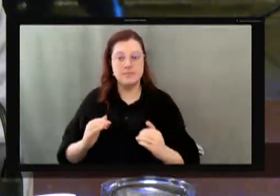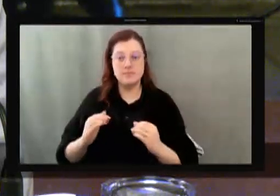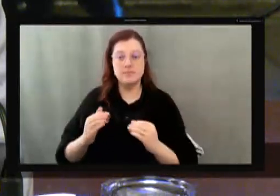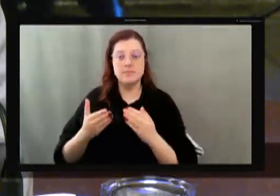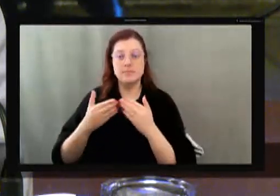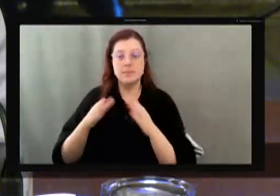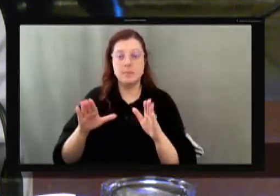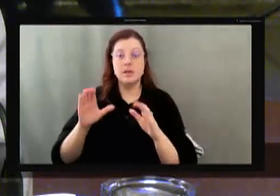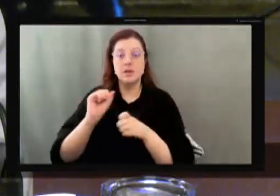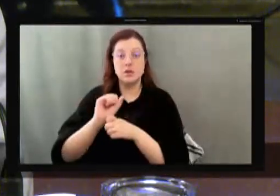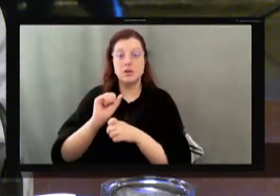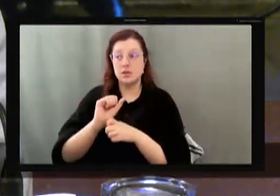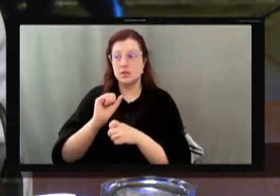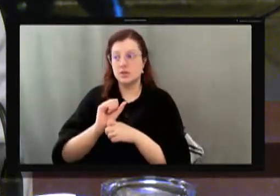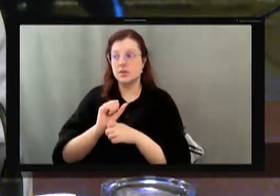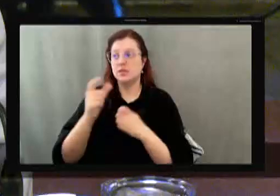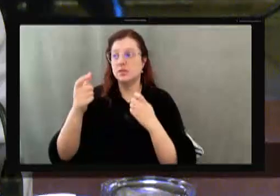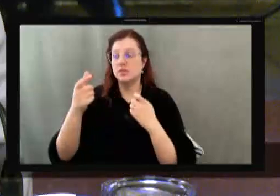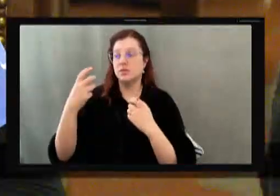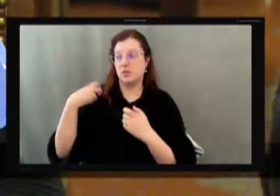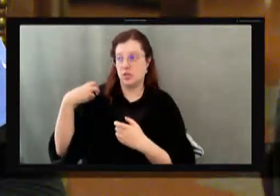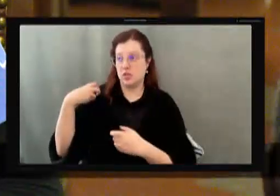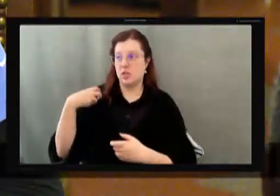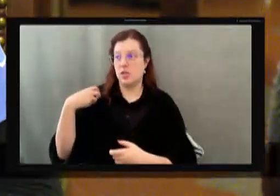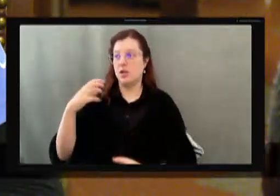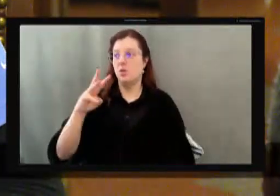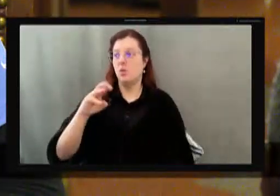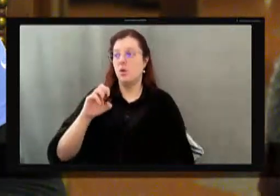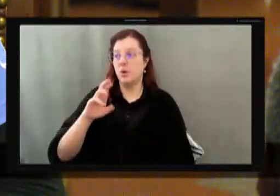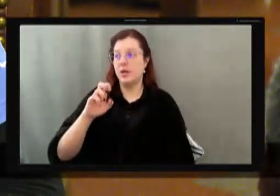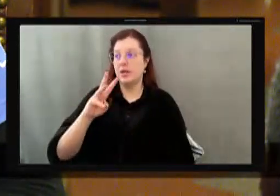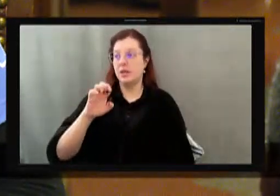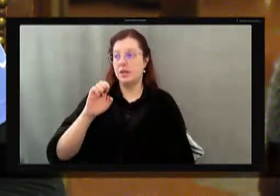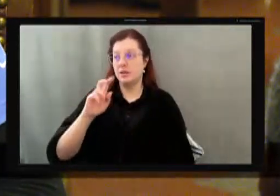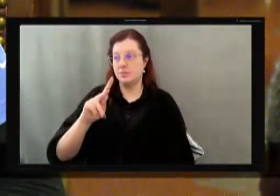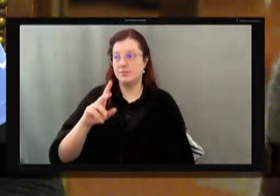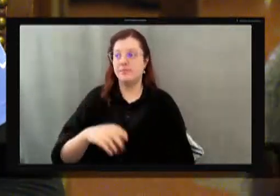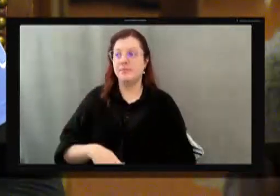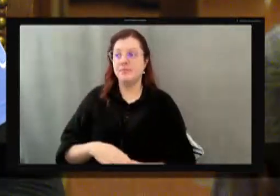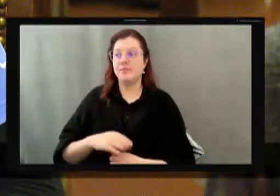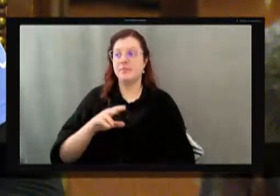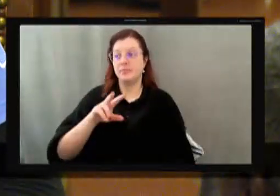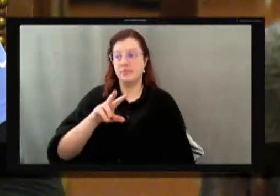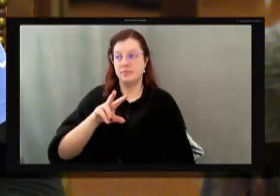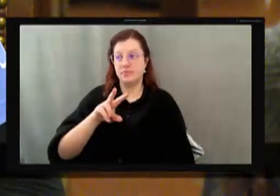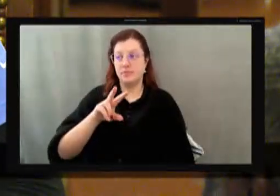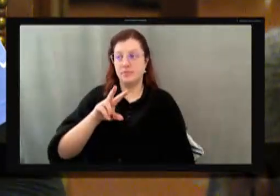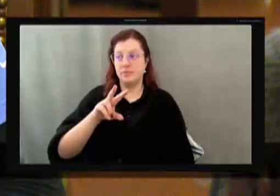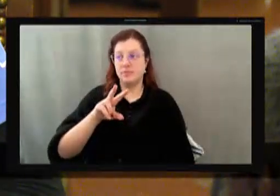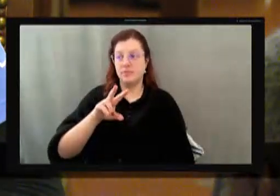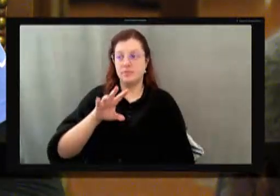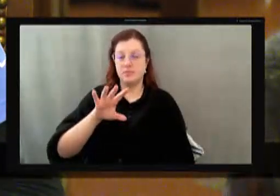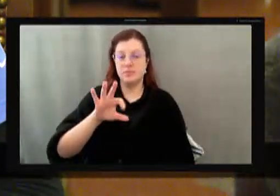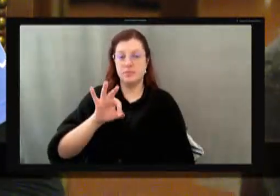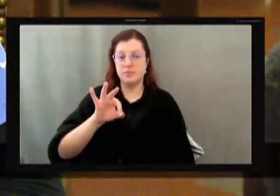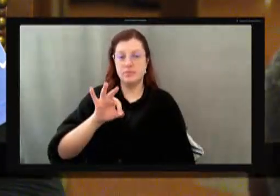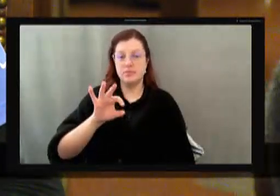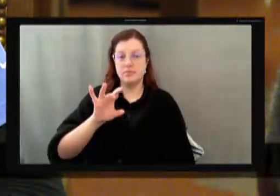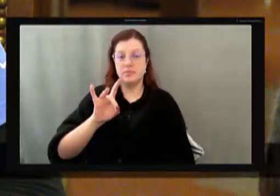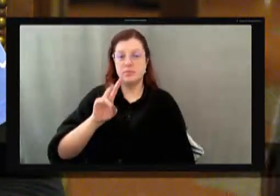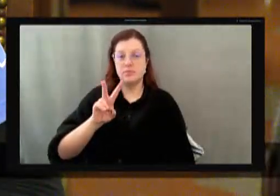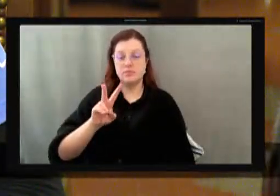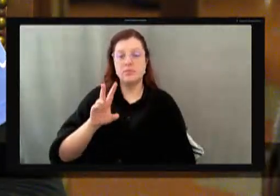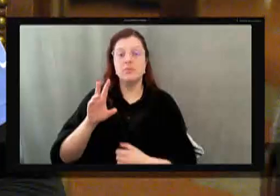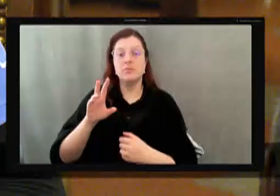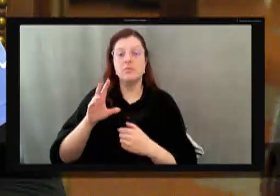Infrastructure Committee, chaired by Councilperson Warwick. Bill 982, resolution authorizing the mayor and the director of the Office of Management and Budget and